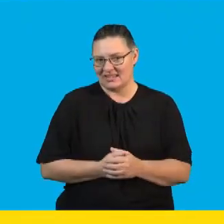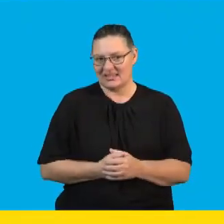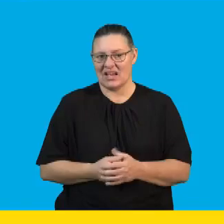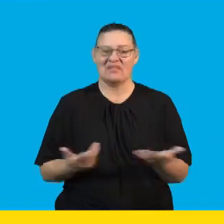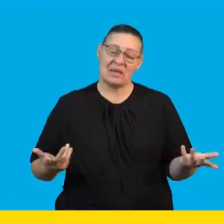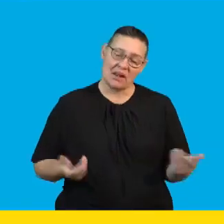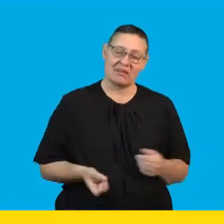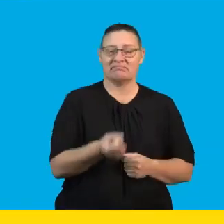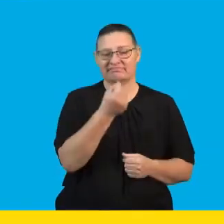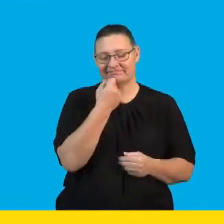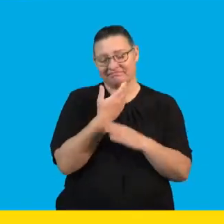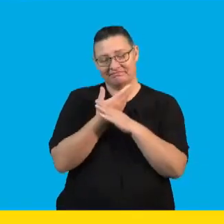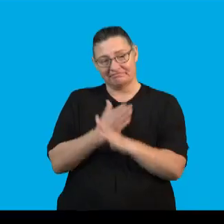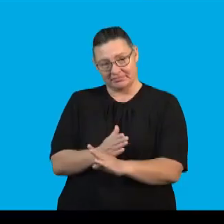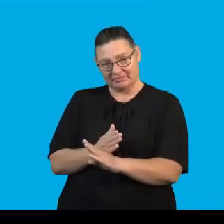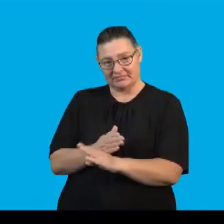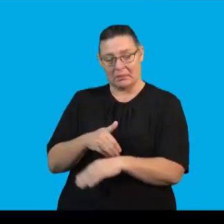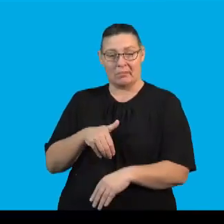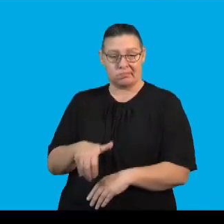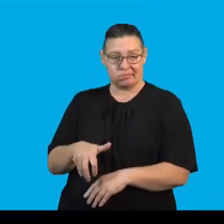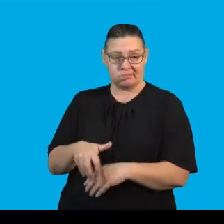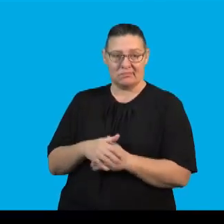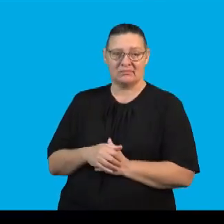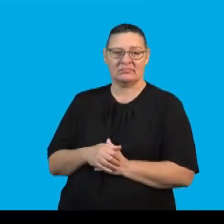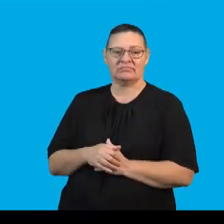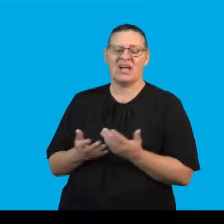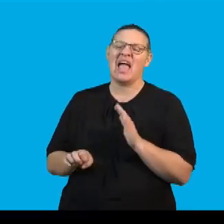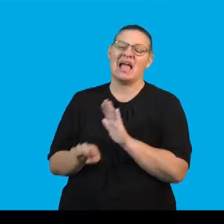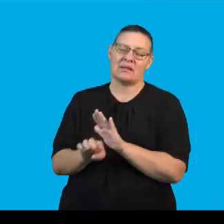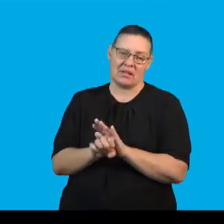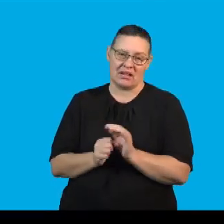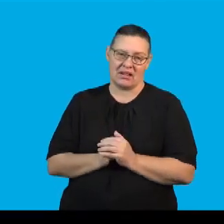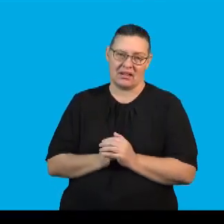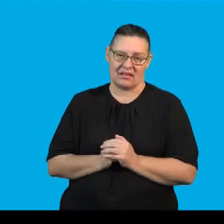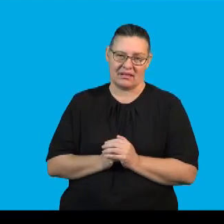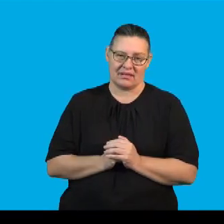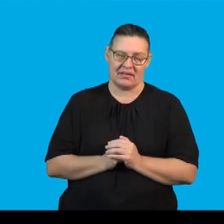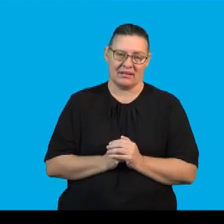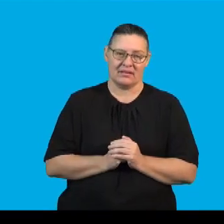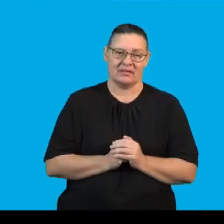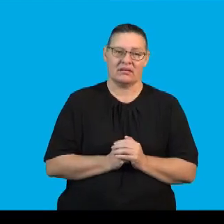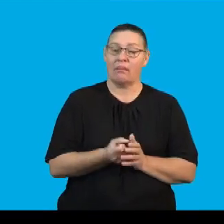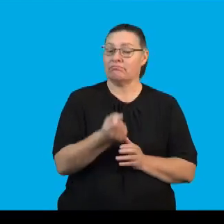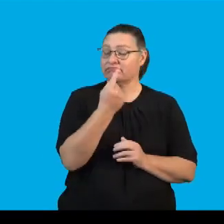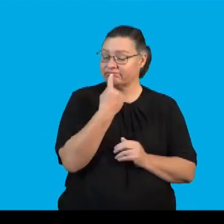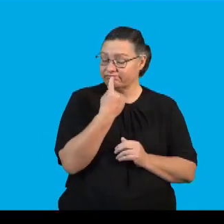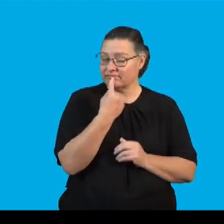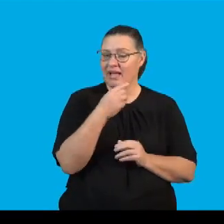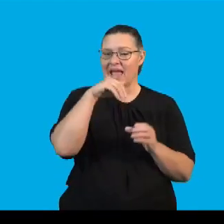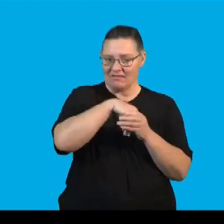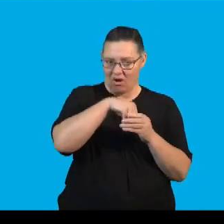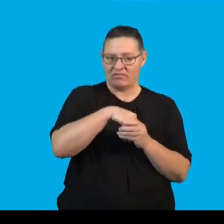if somebody is taking a contraceptive pill, this is just an example, the pill will